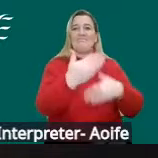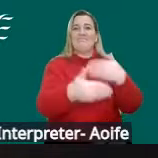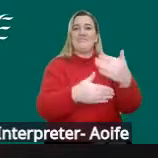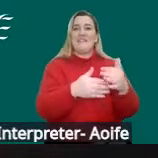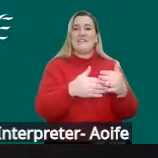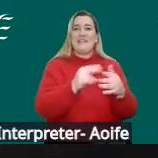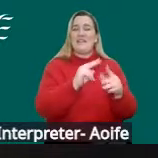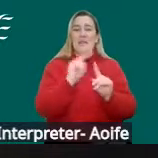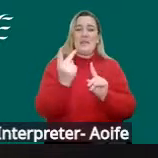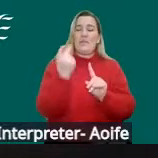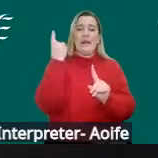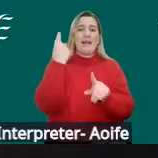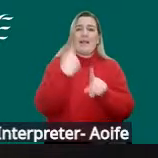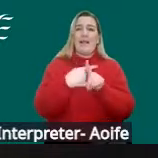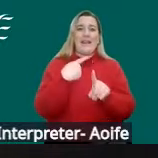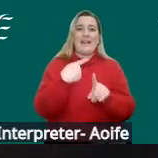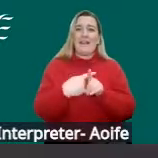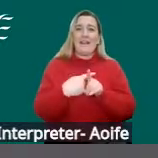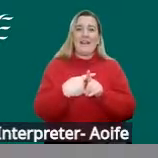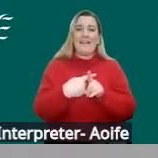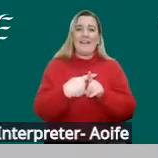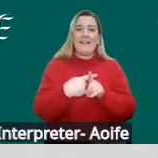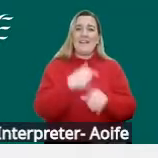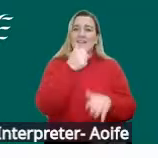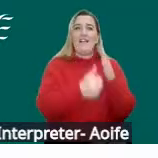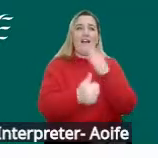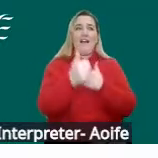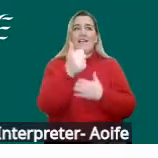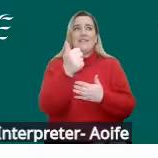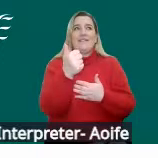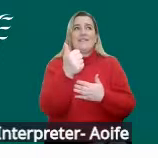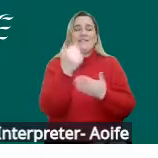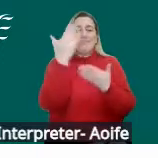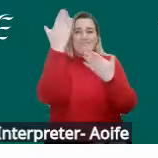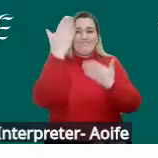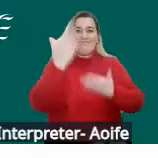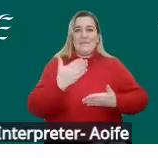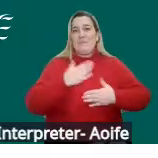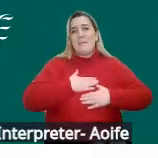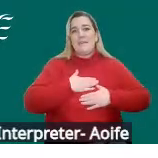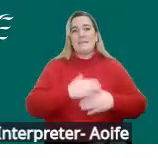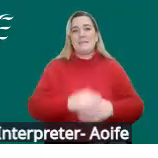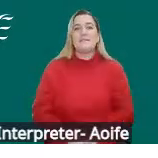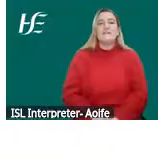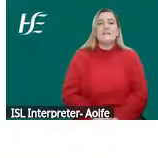an absolute godsend, the complex menopause clinics.